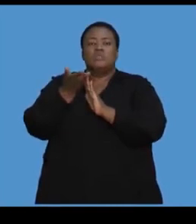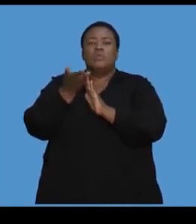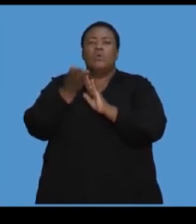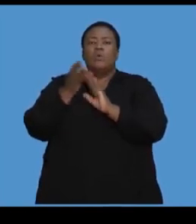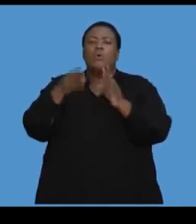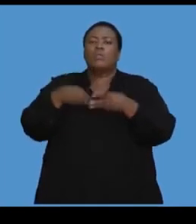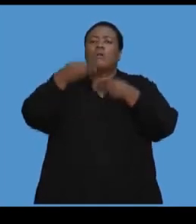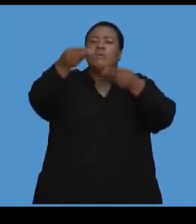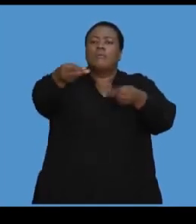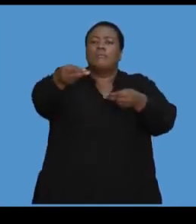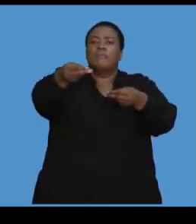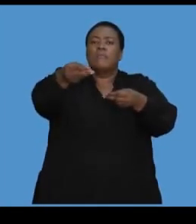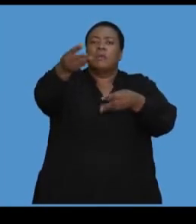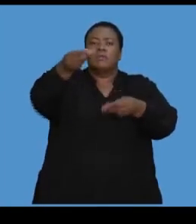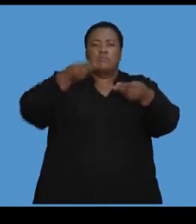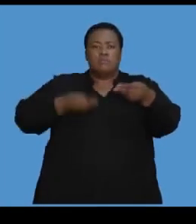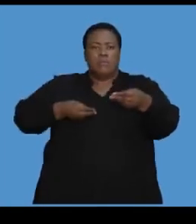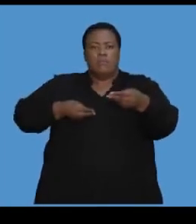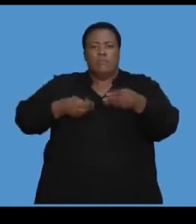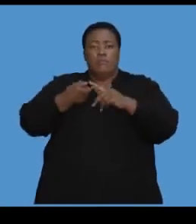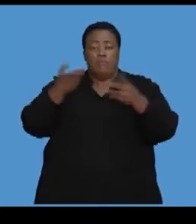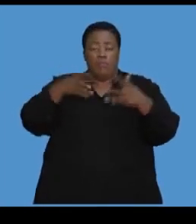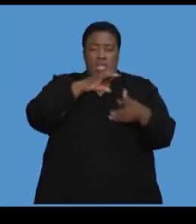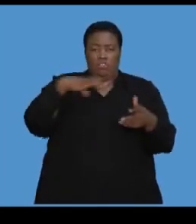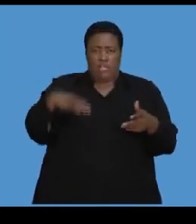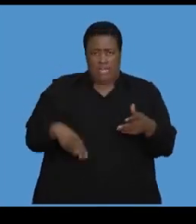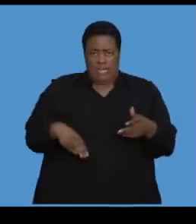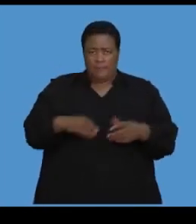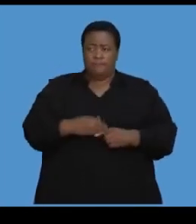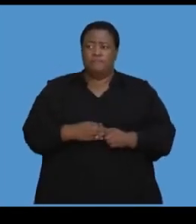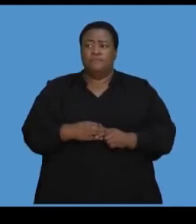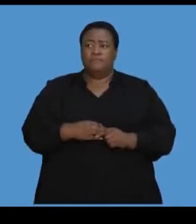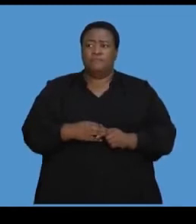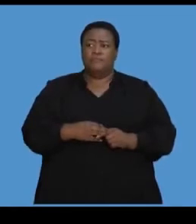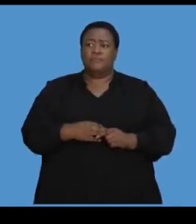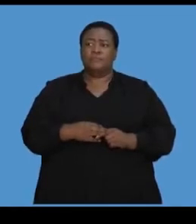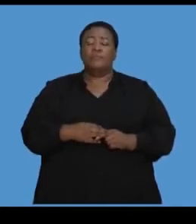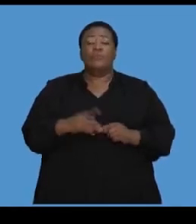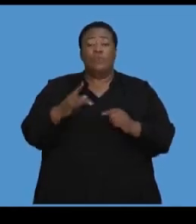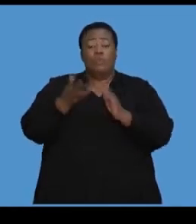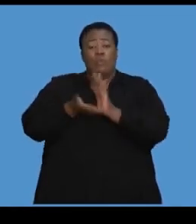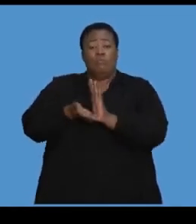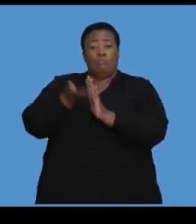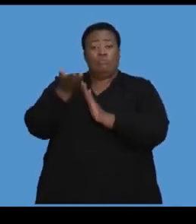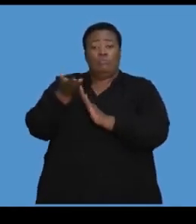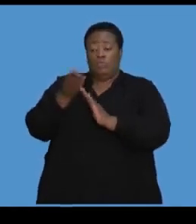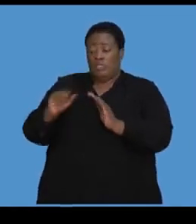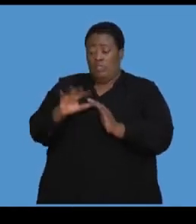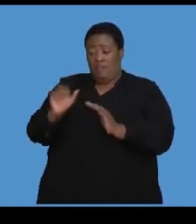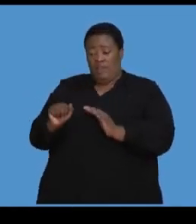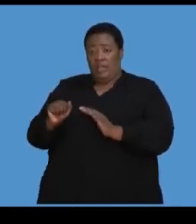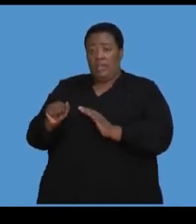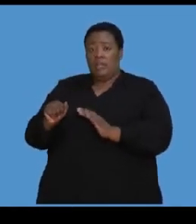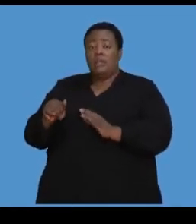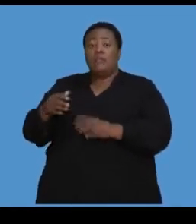of the rand. Now, let's look at our responses there. It says an increase in the South African exports or in South